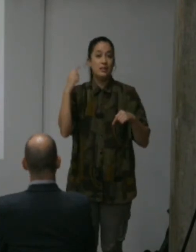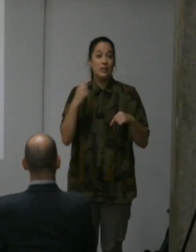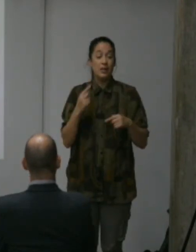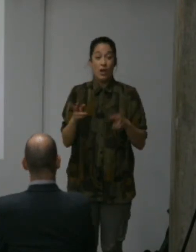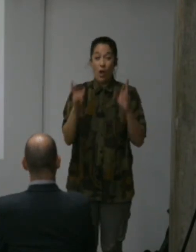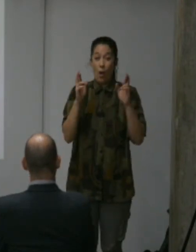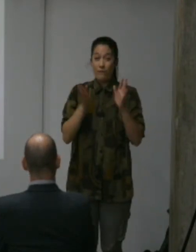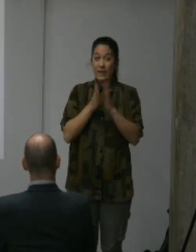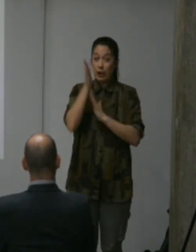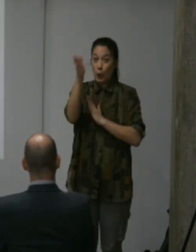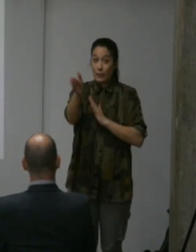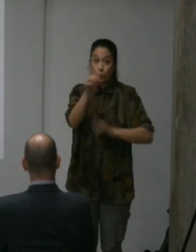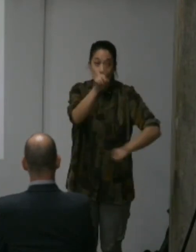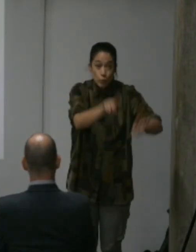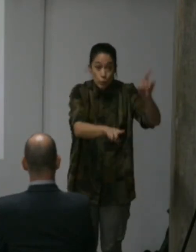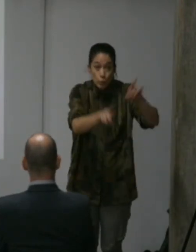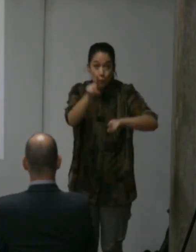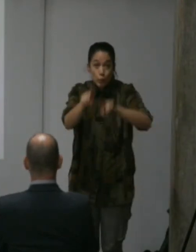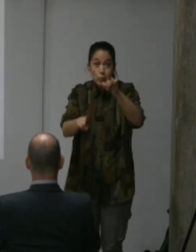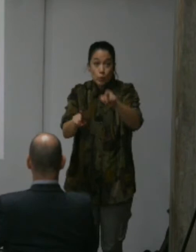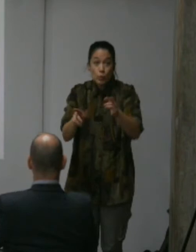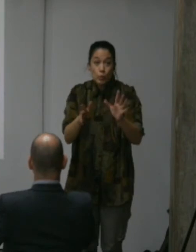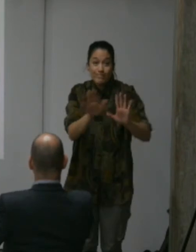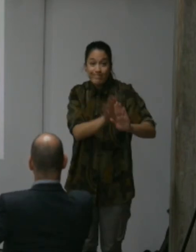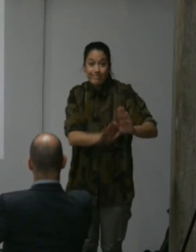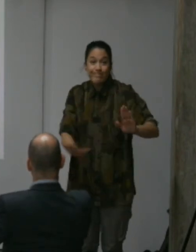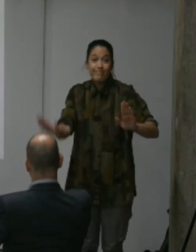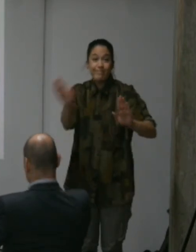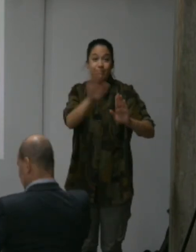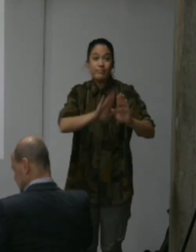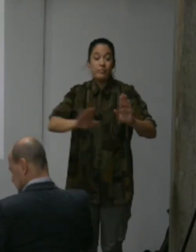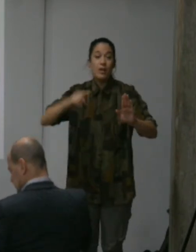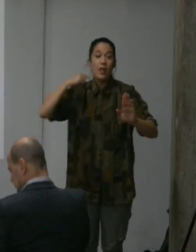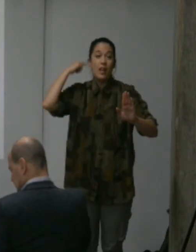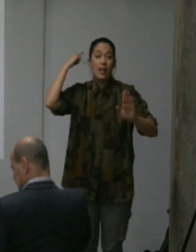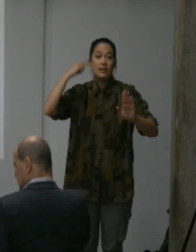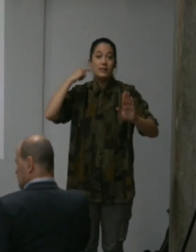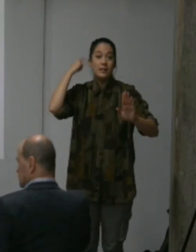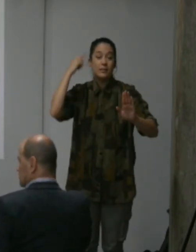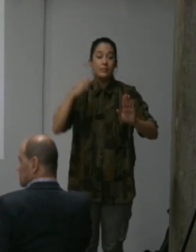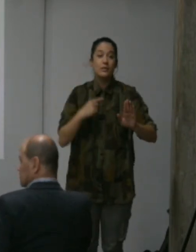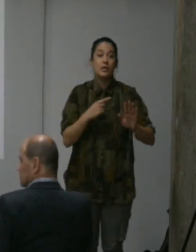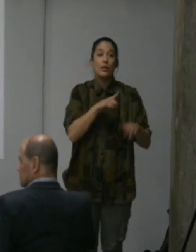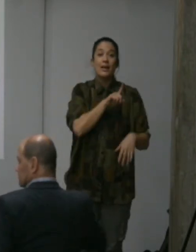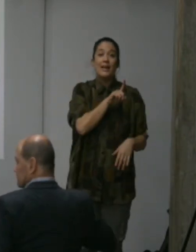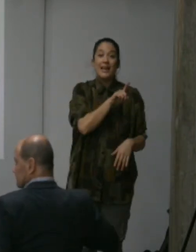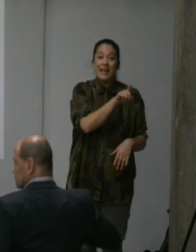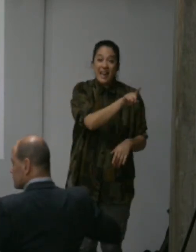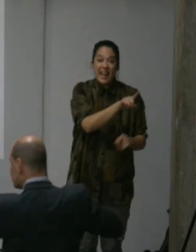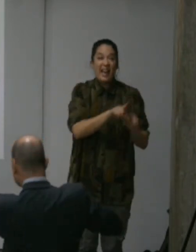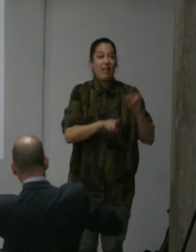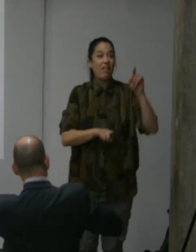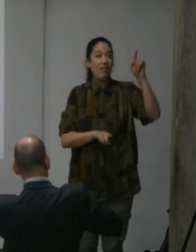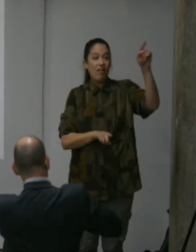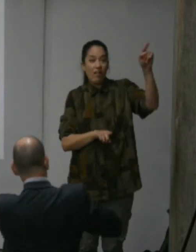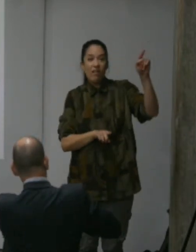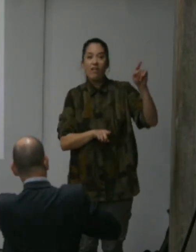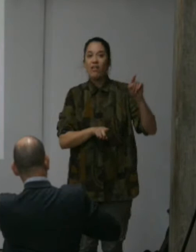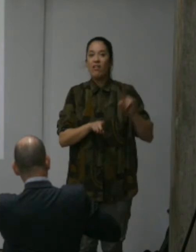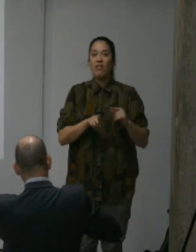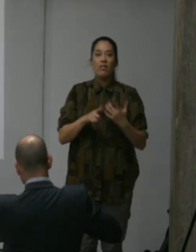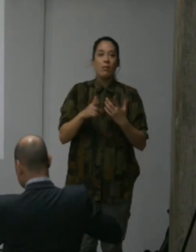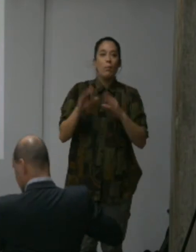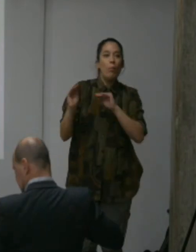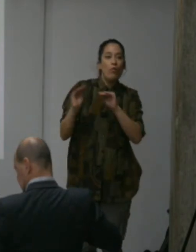various events. And it's a festival of community health, healing, movement building, arts